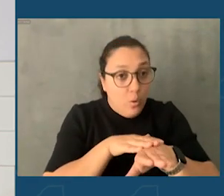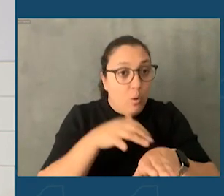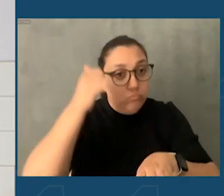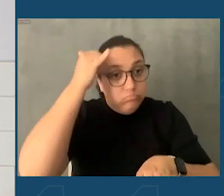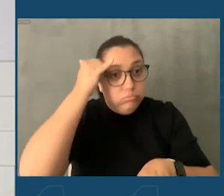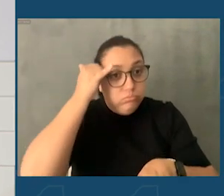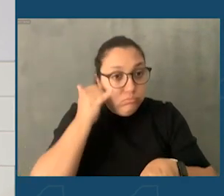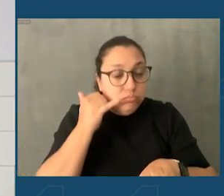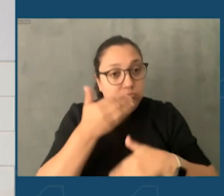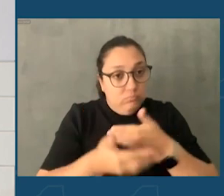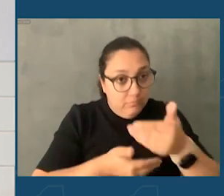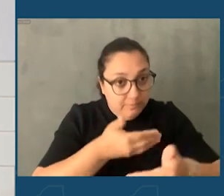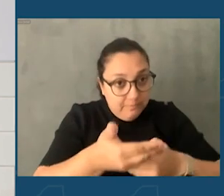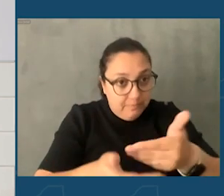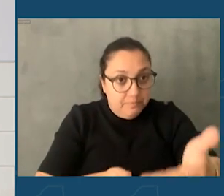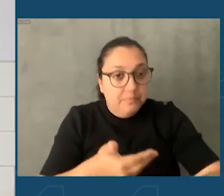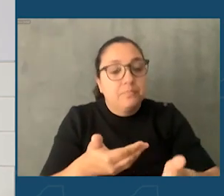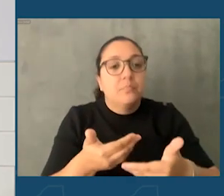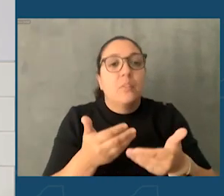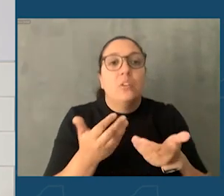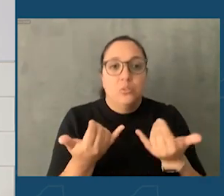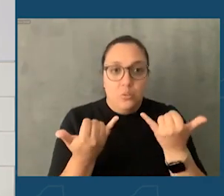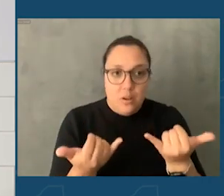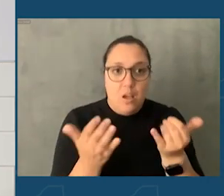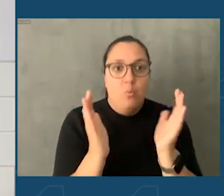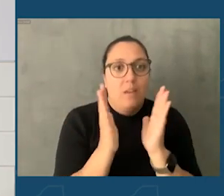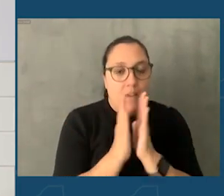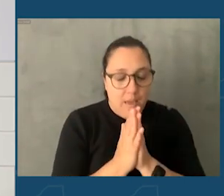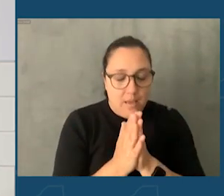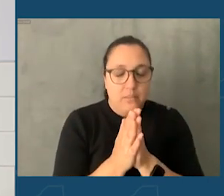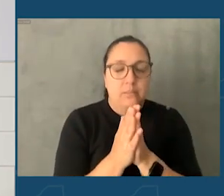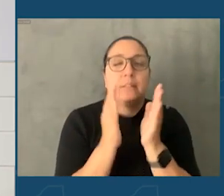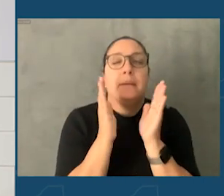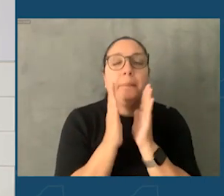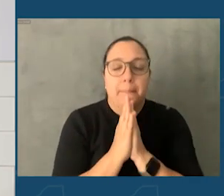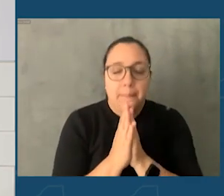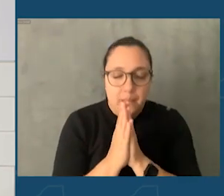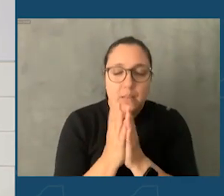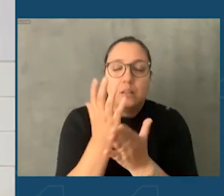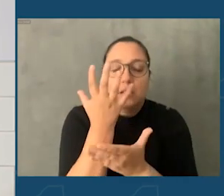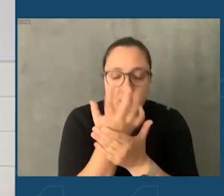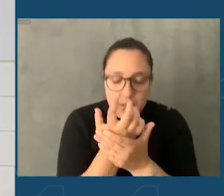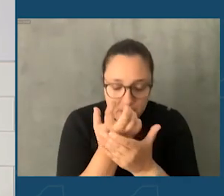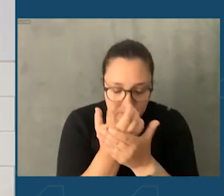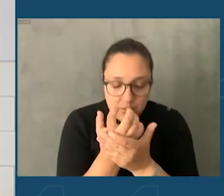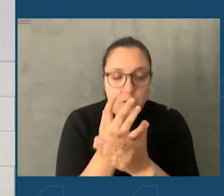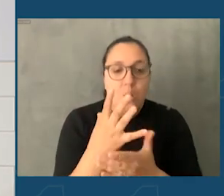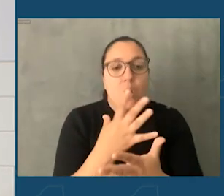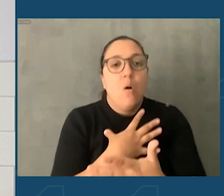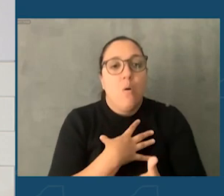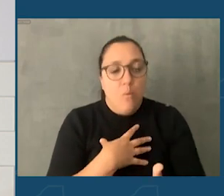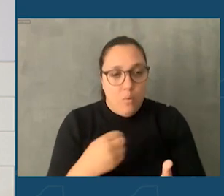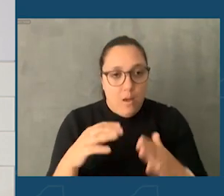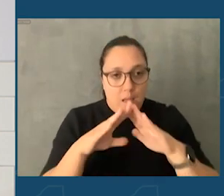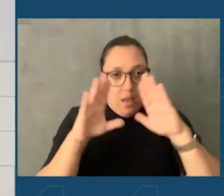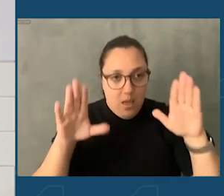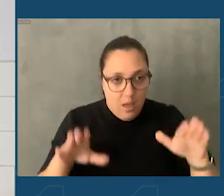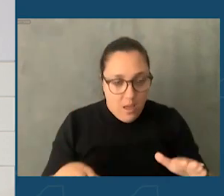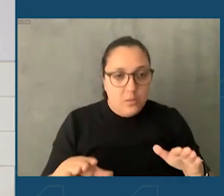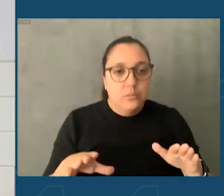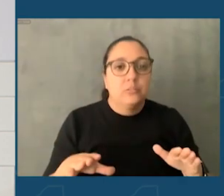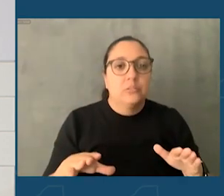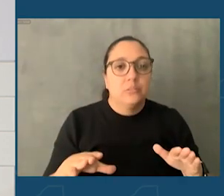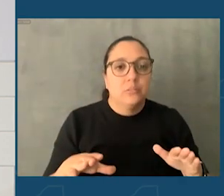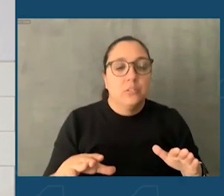need. So we're calling on the White House, the United States Department of Homeland Security, to ensure our